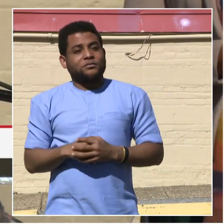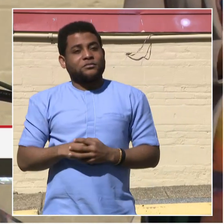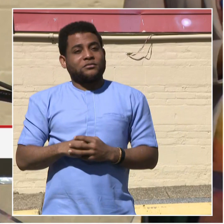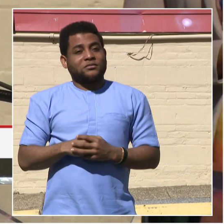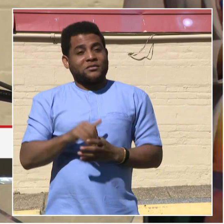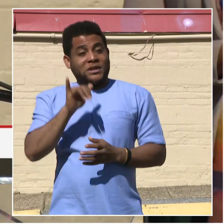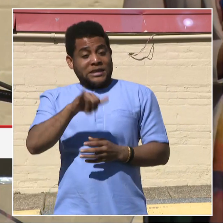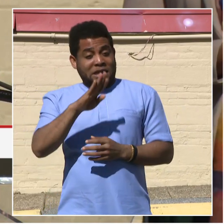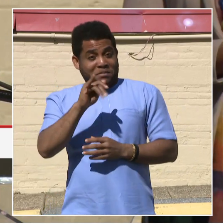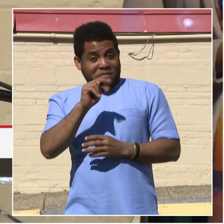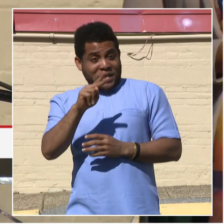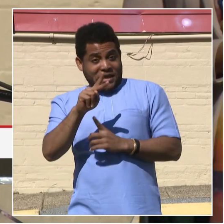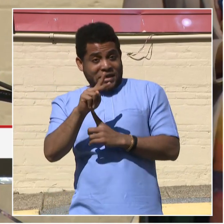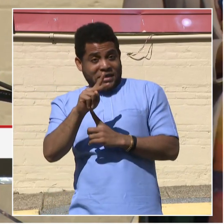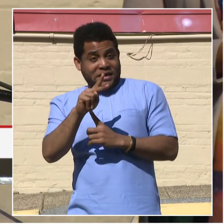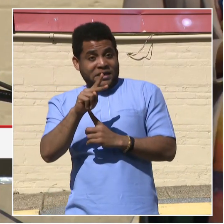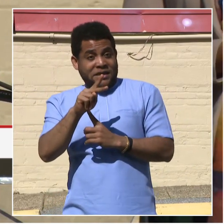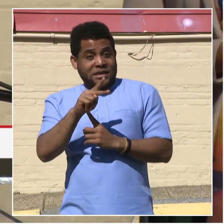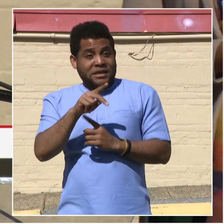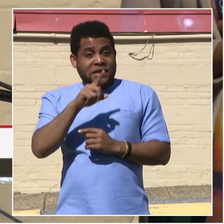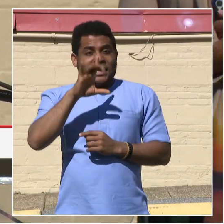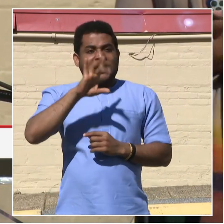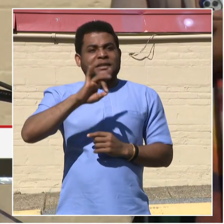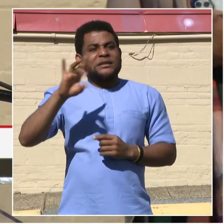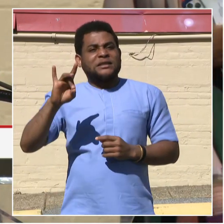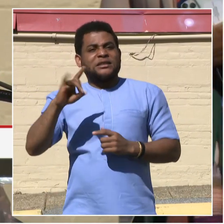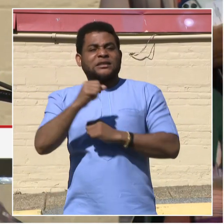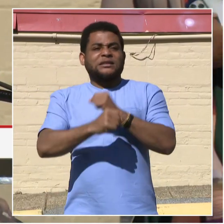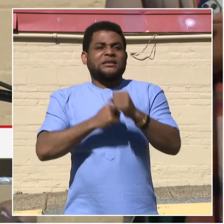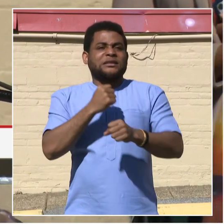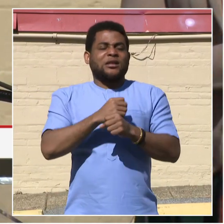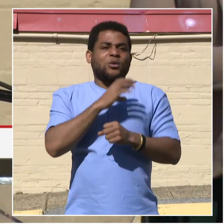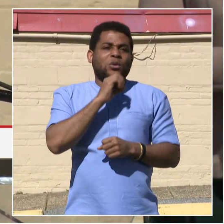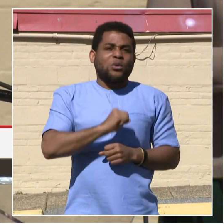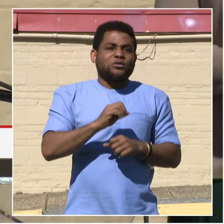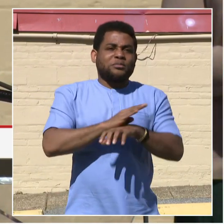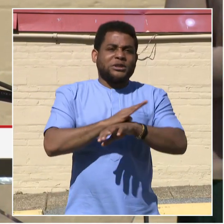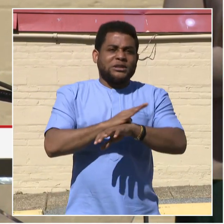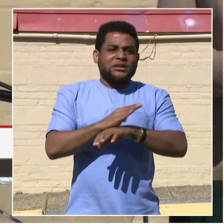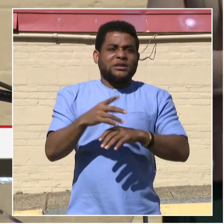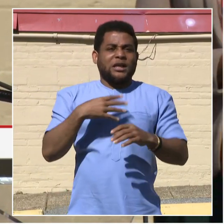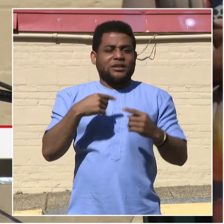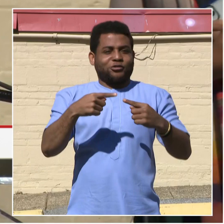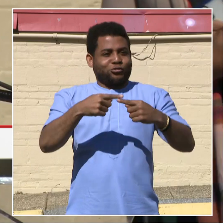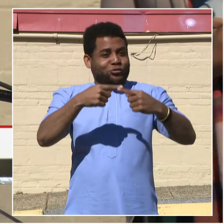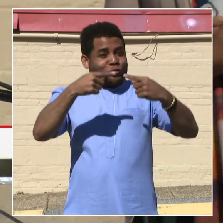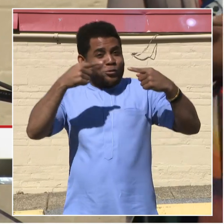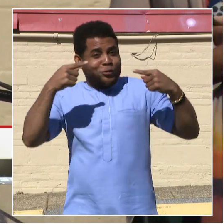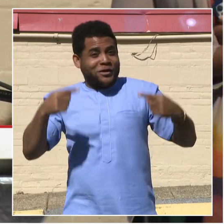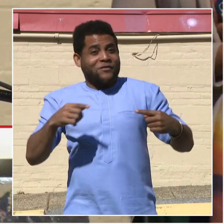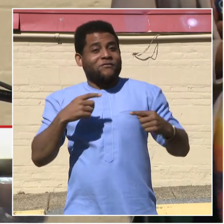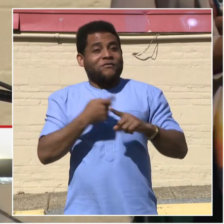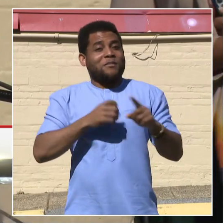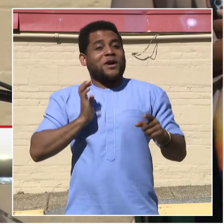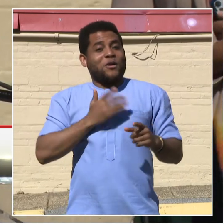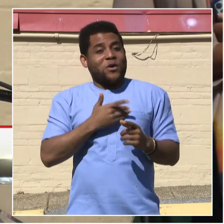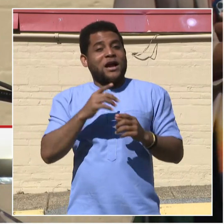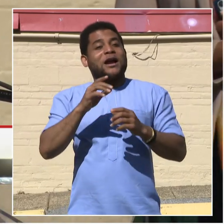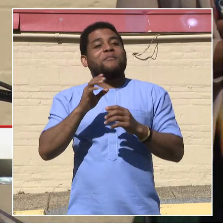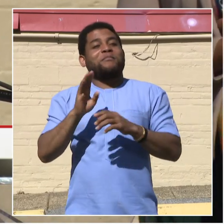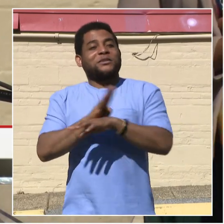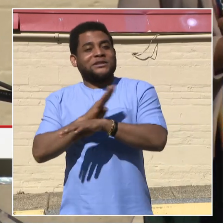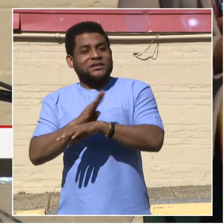It's an 88-year-old business, black-owned, and it's directly across the street from our shop. But they have many